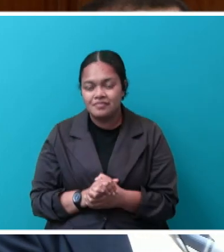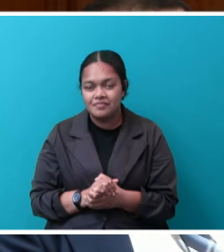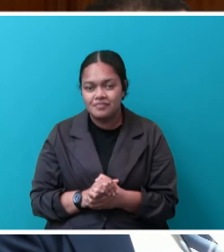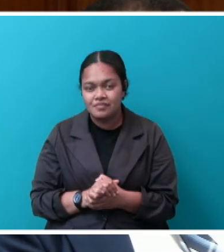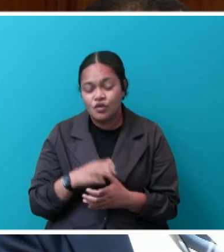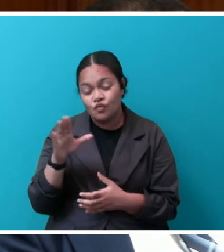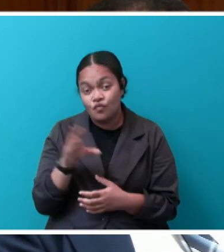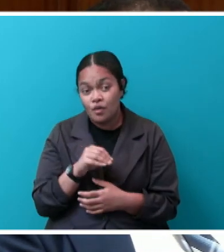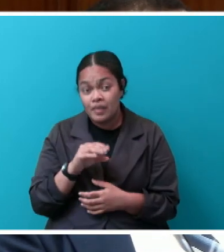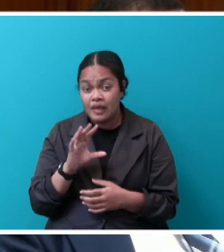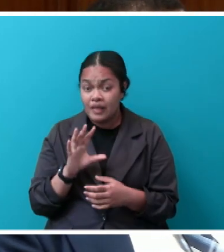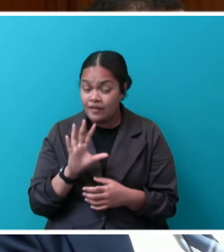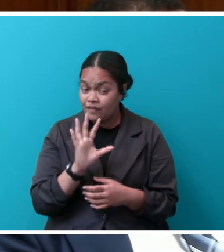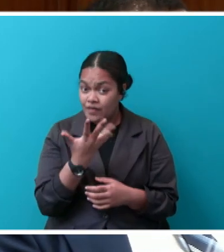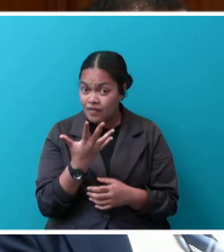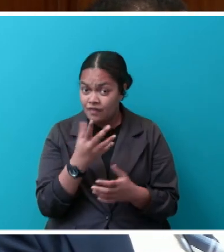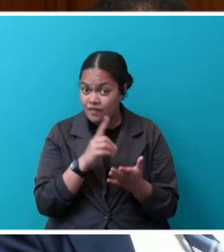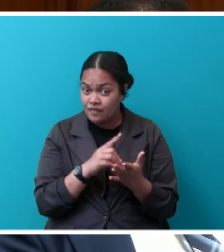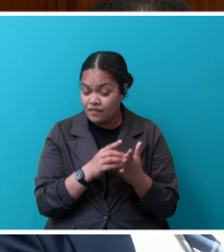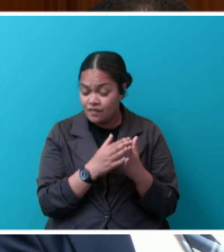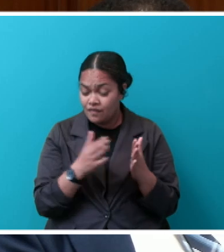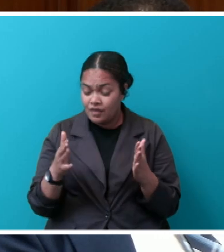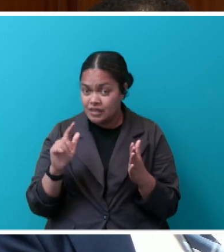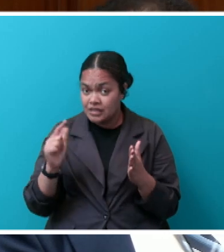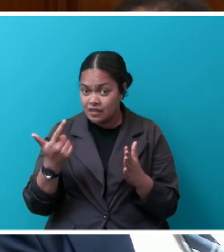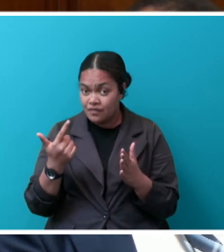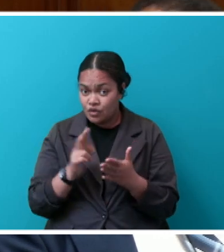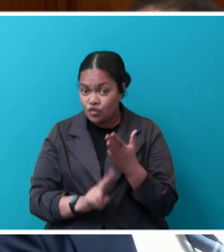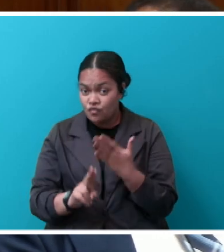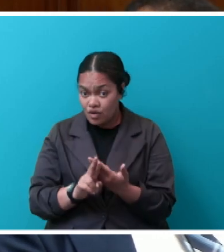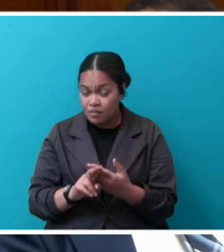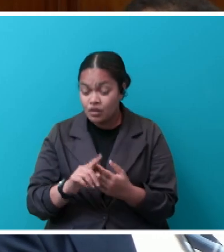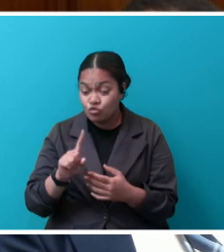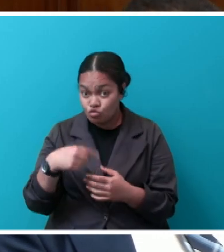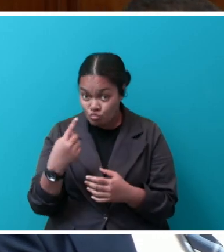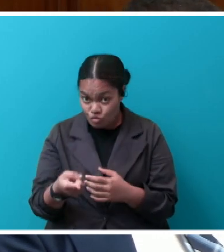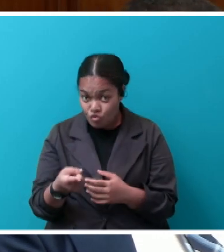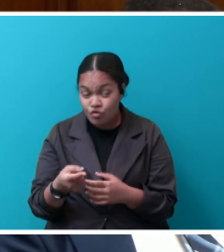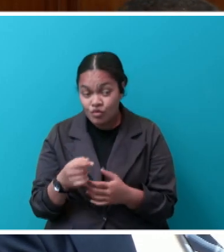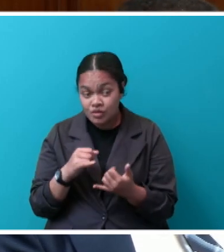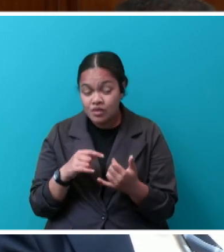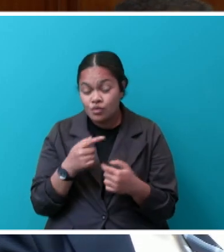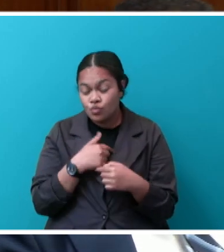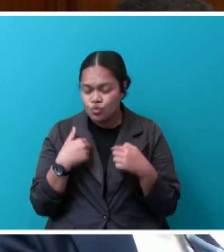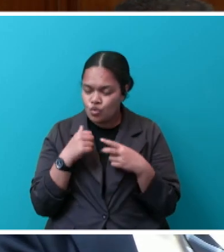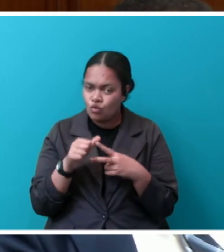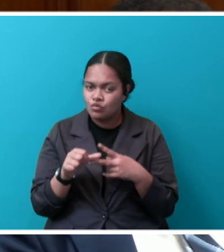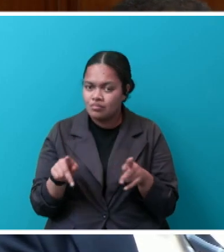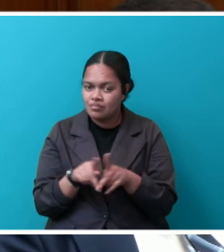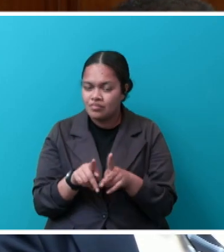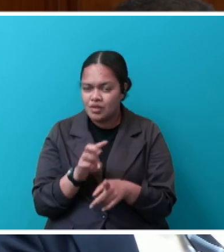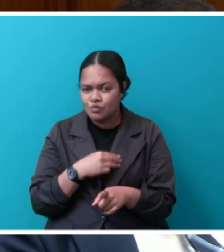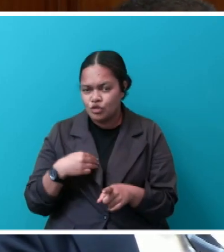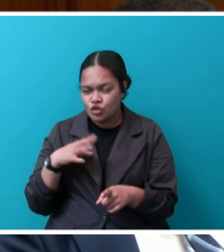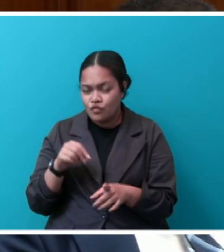from the 5th to the 7th of November, that is from tomorrow until Saturday, we are also partnering with the Ministry of Youth